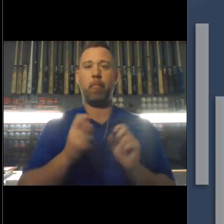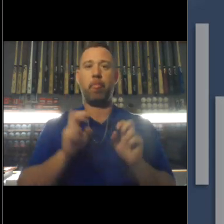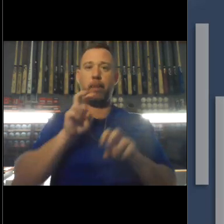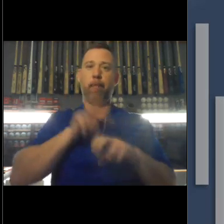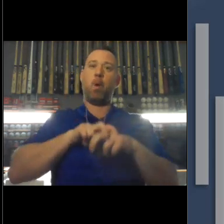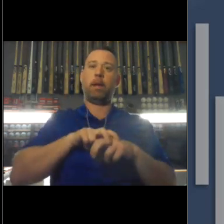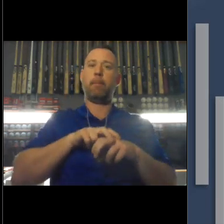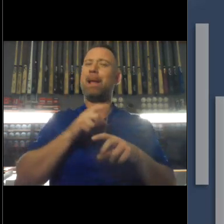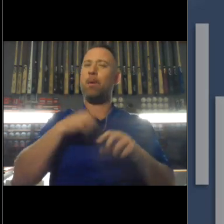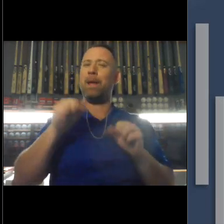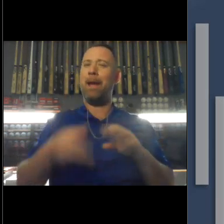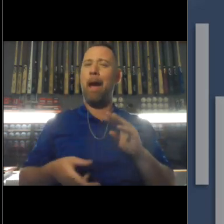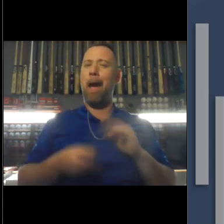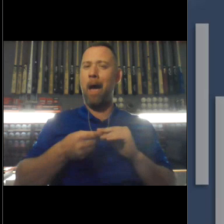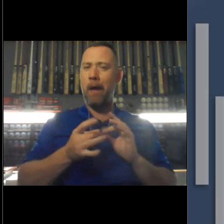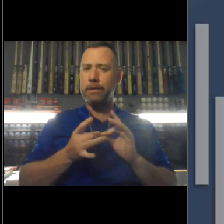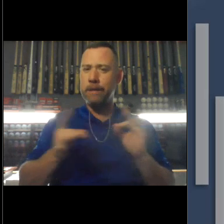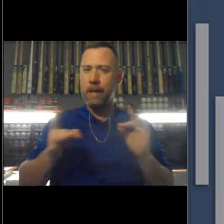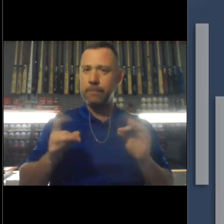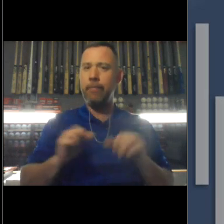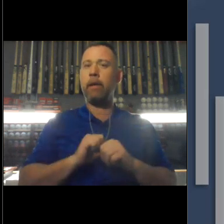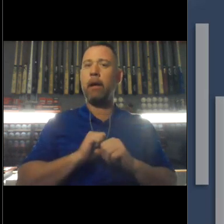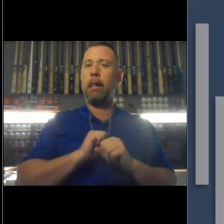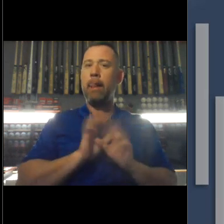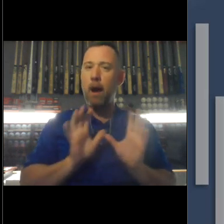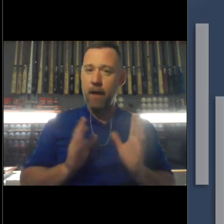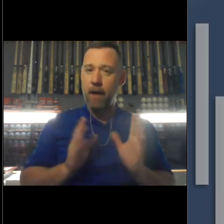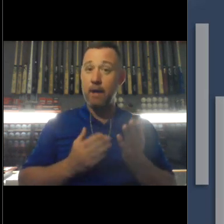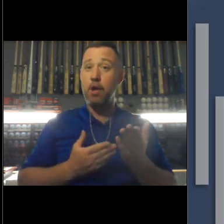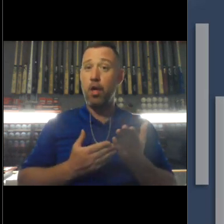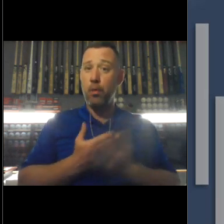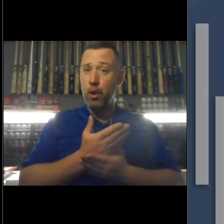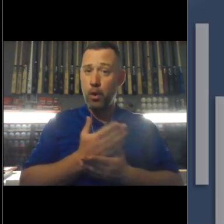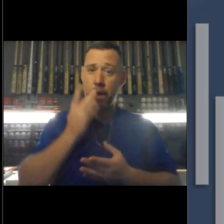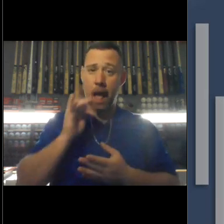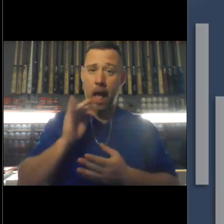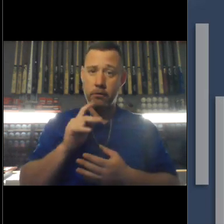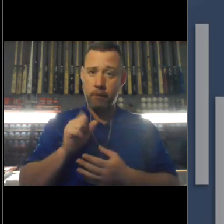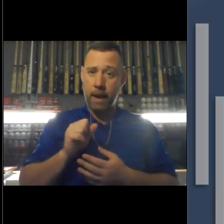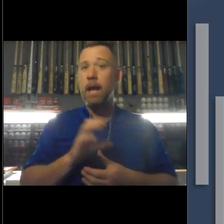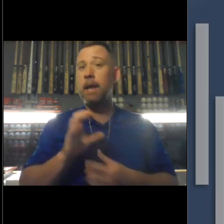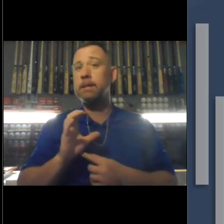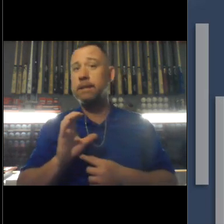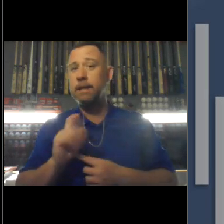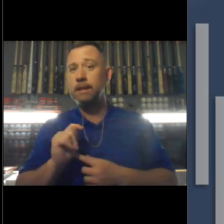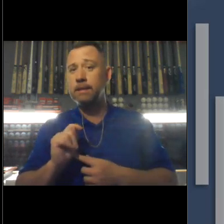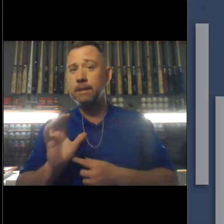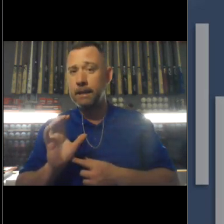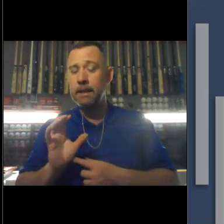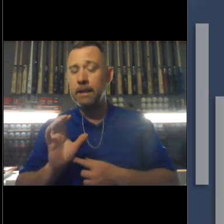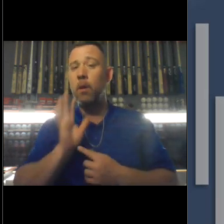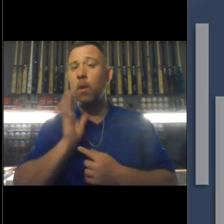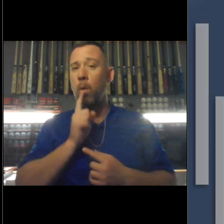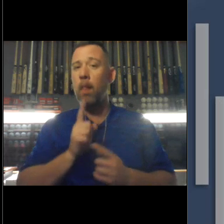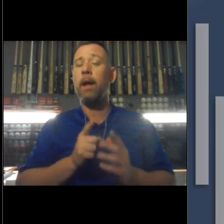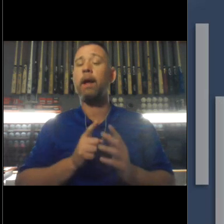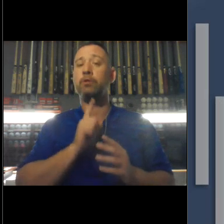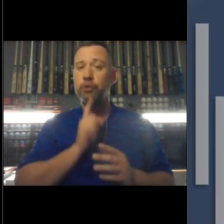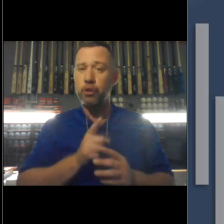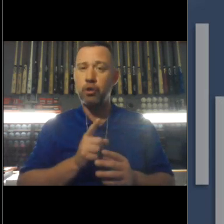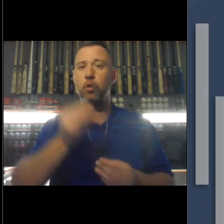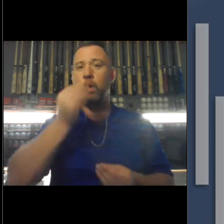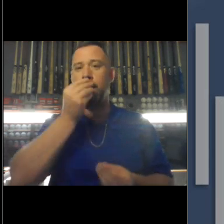sentence somewhere that clarifies that through Caltrans and/or CTC, we will ensure to